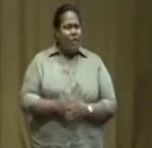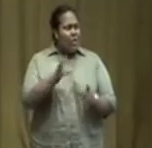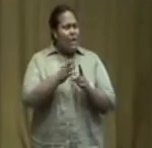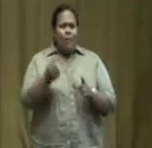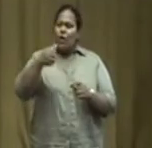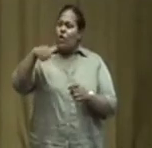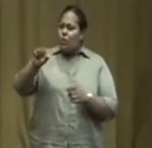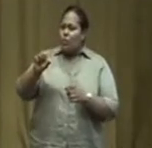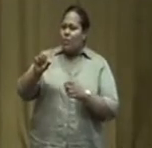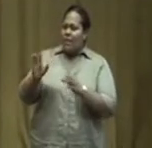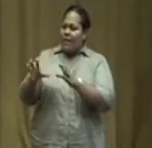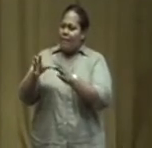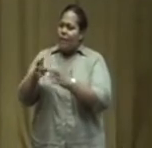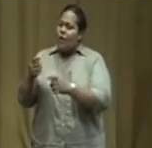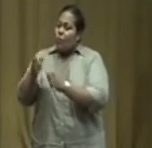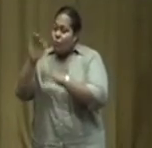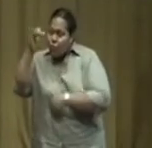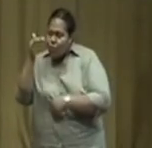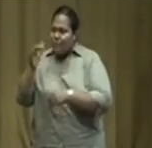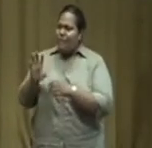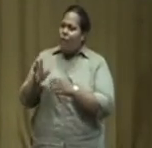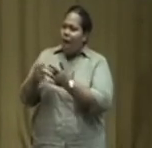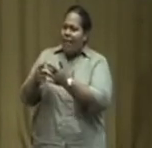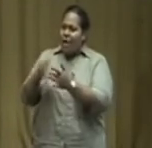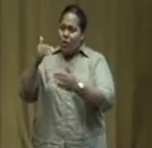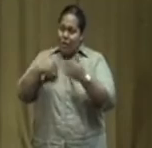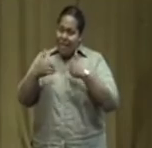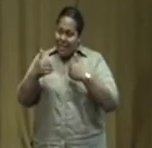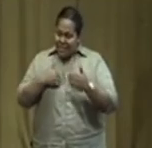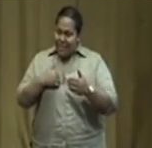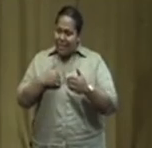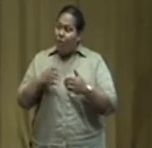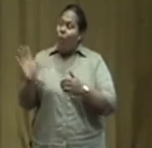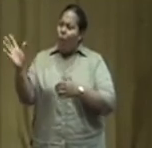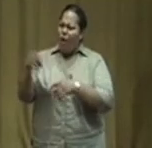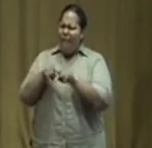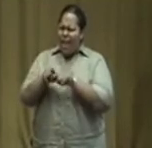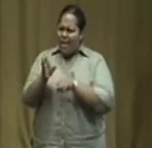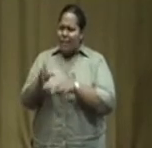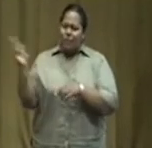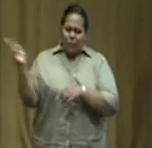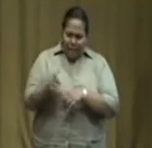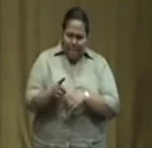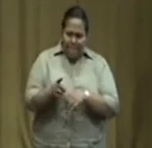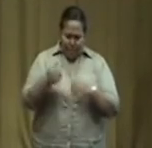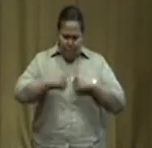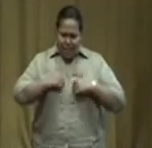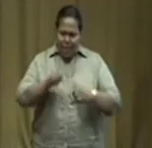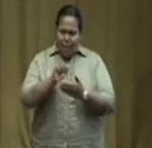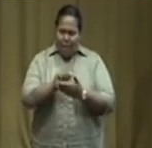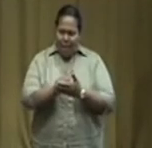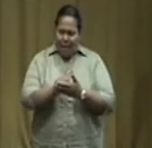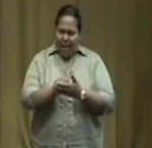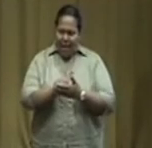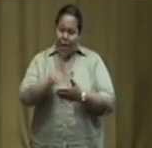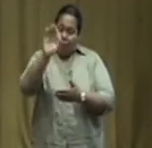other universities during the vacations for learners to come and do the practical labs. I mean, it's a challenge which the